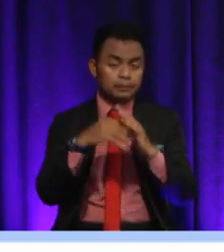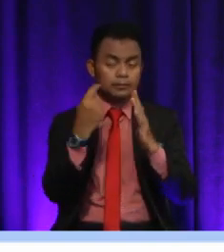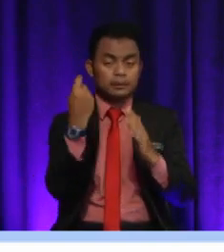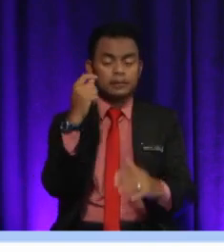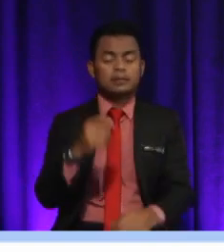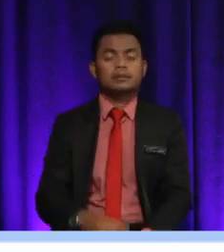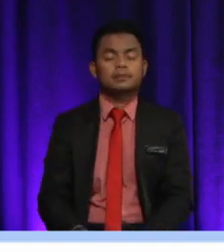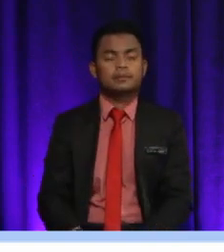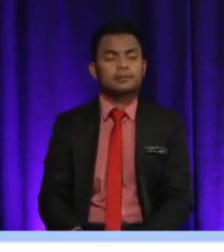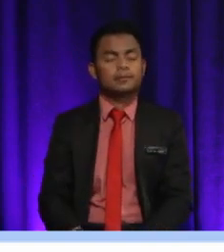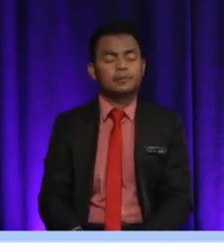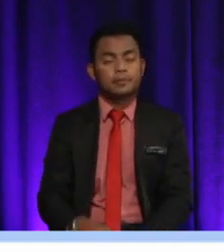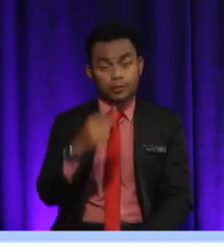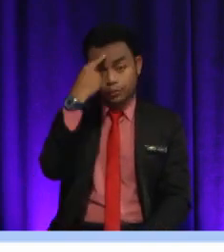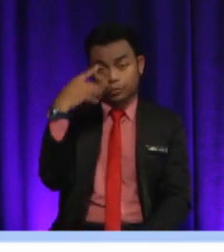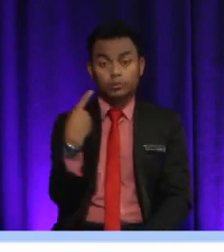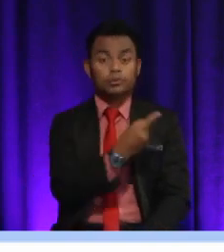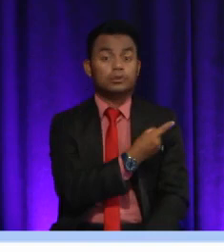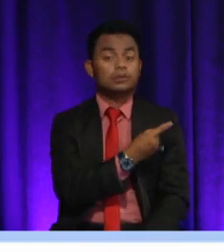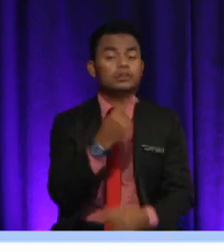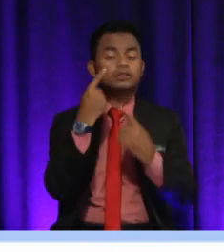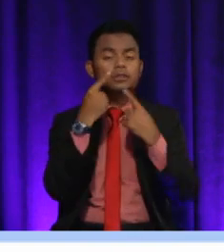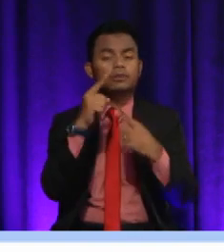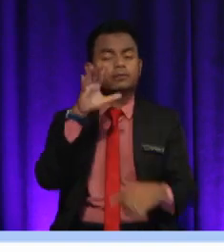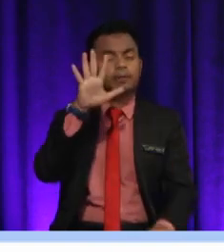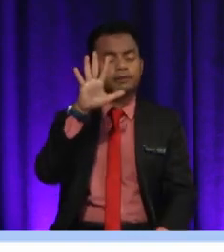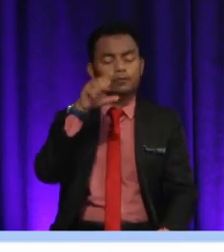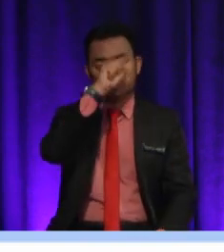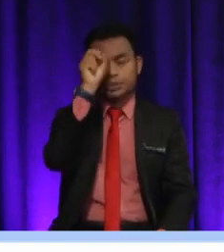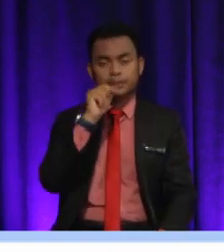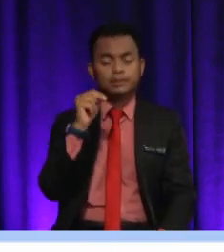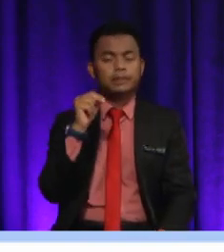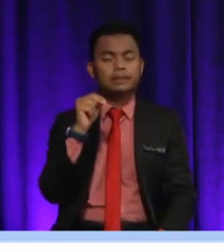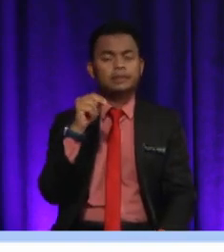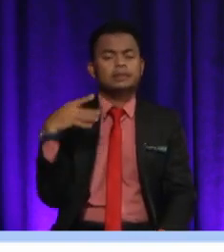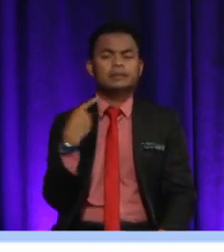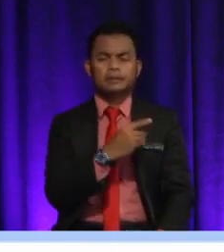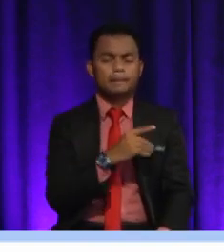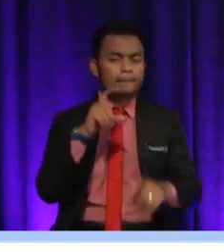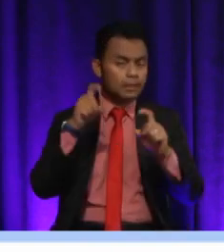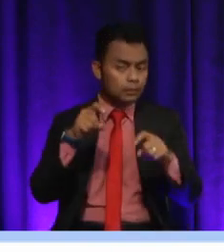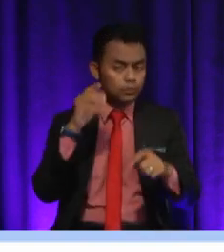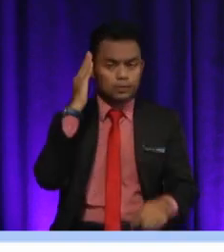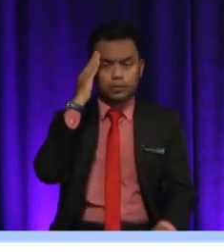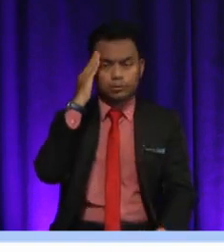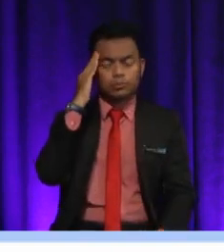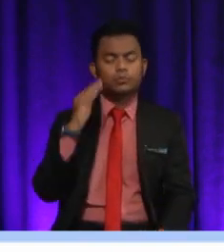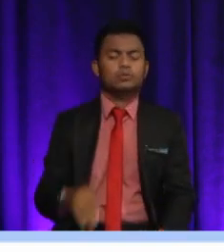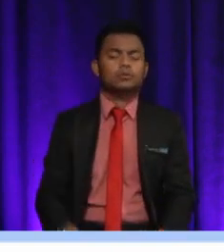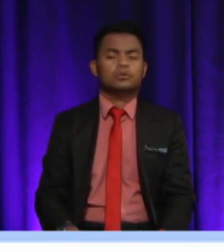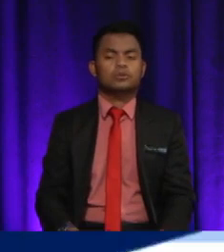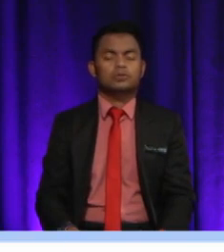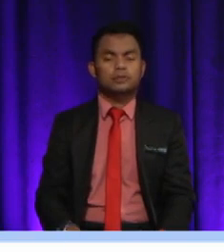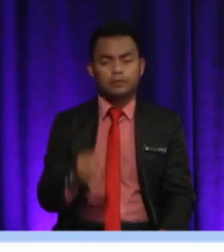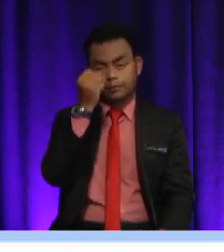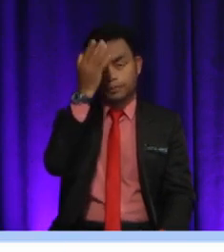for us to answer the 5 questions, we really need to understand the details and information.